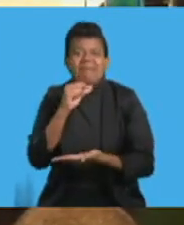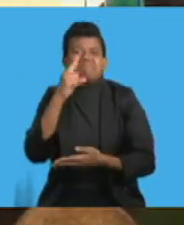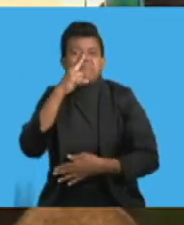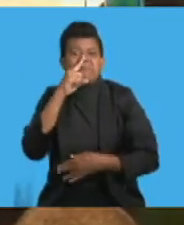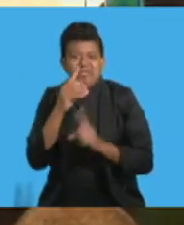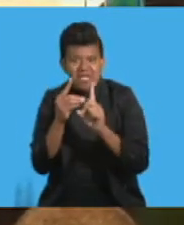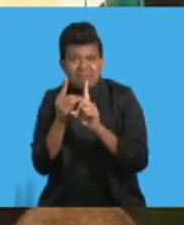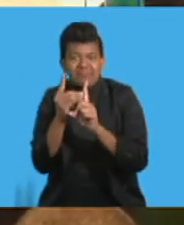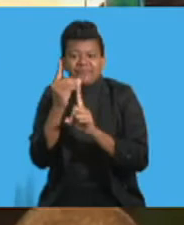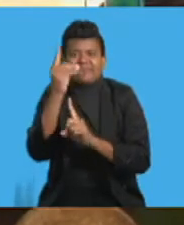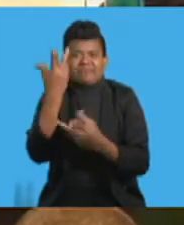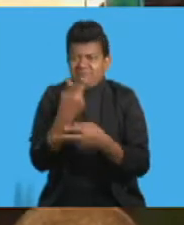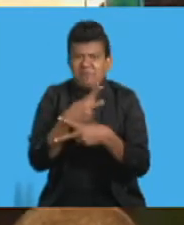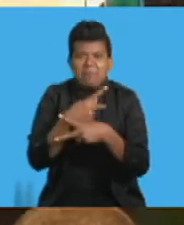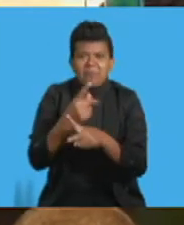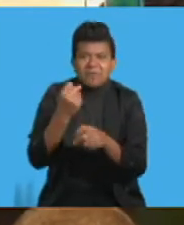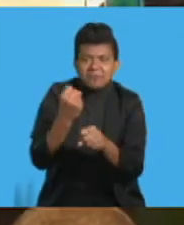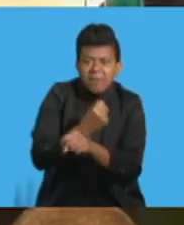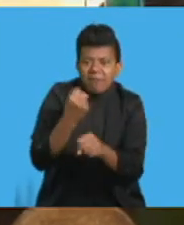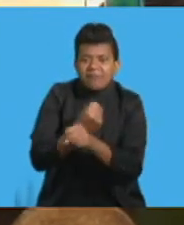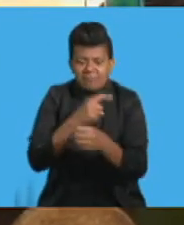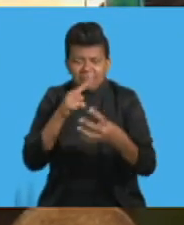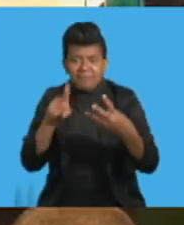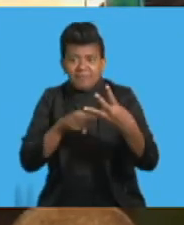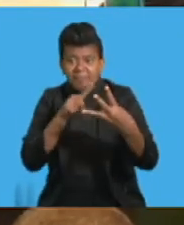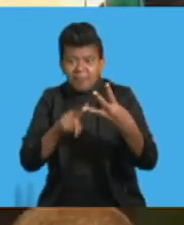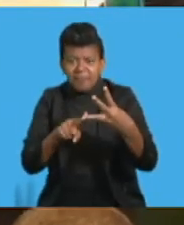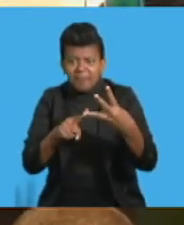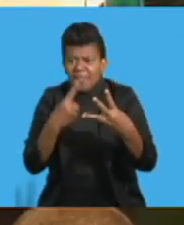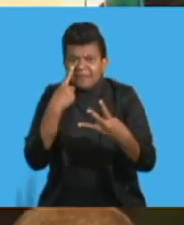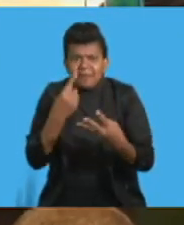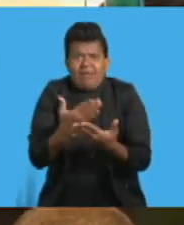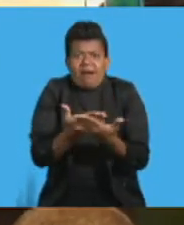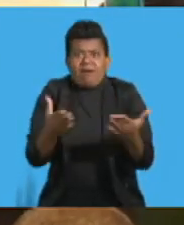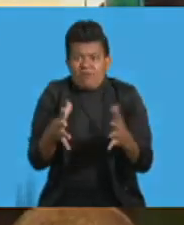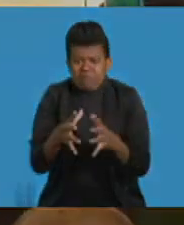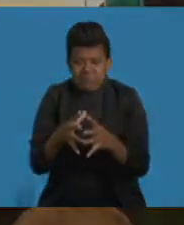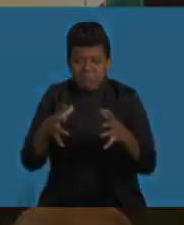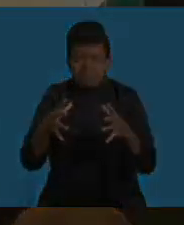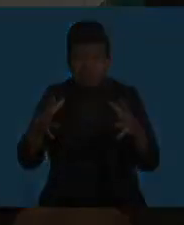acreage, one is to see how they can expand the acreage. Number two is to see that how